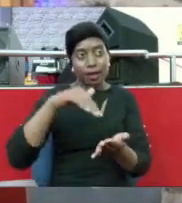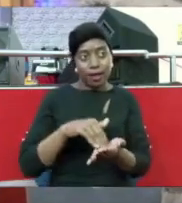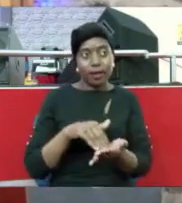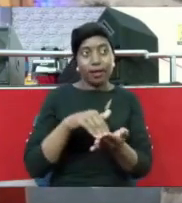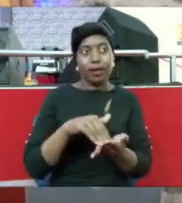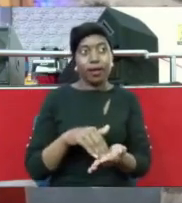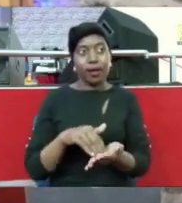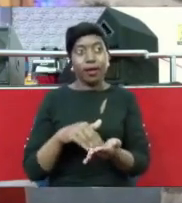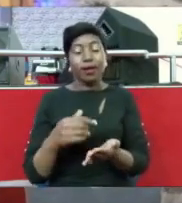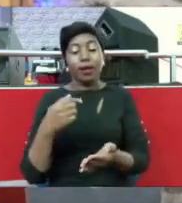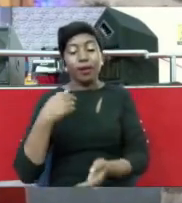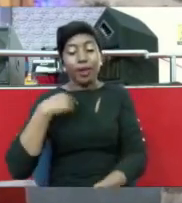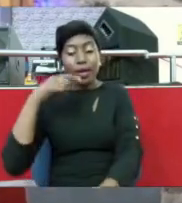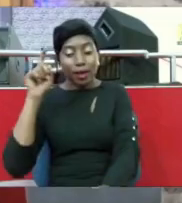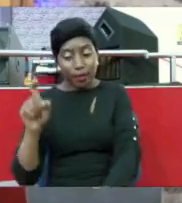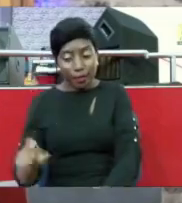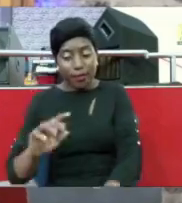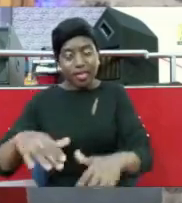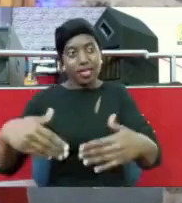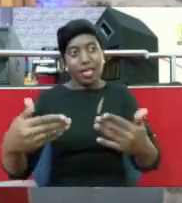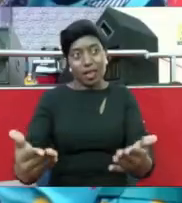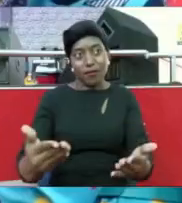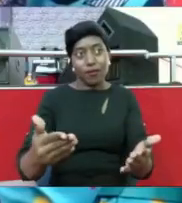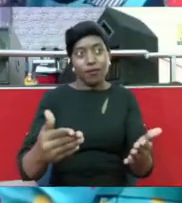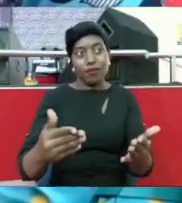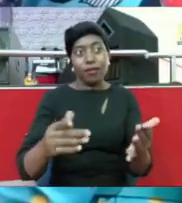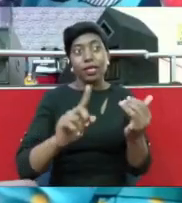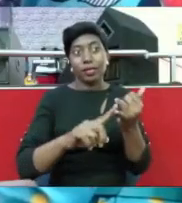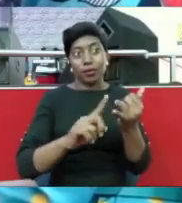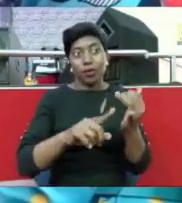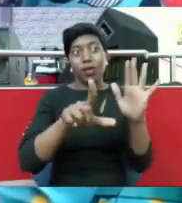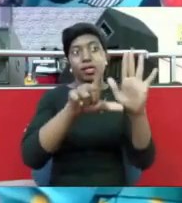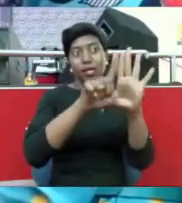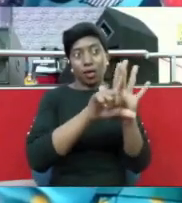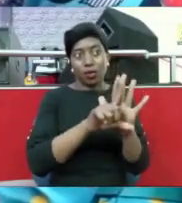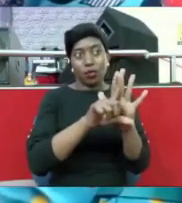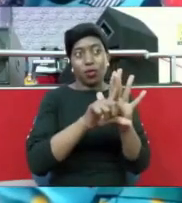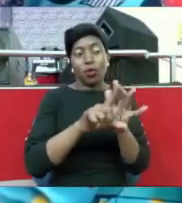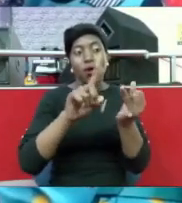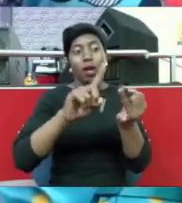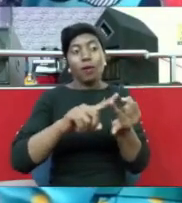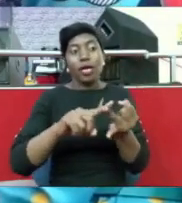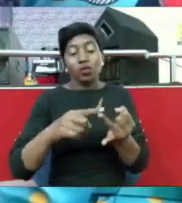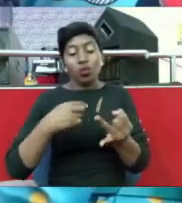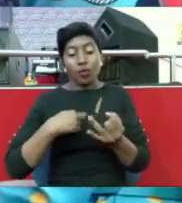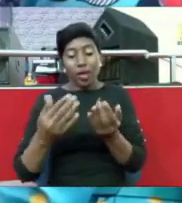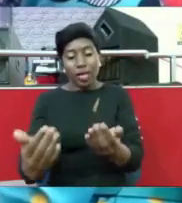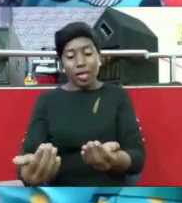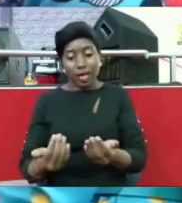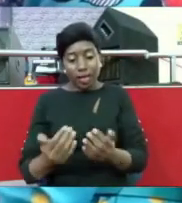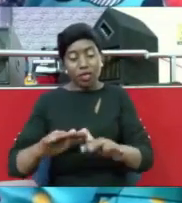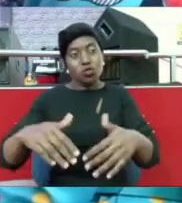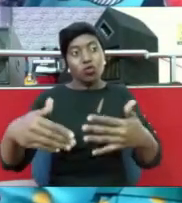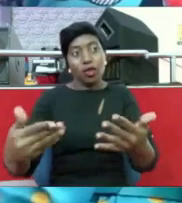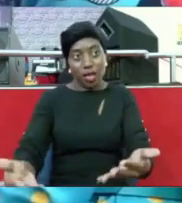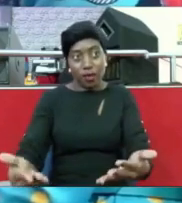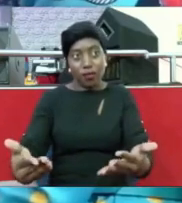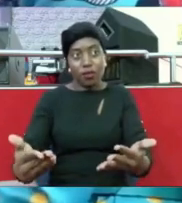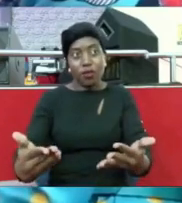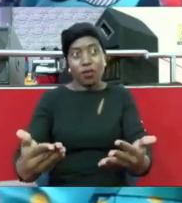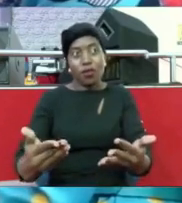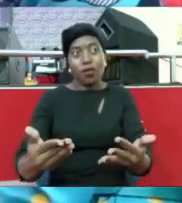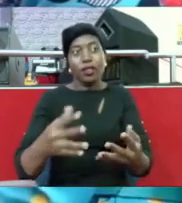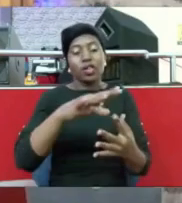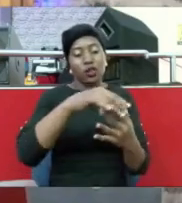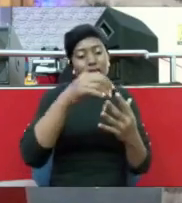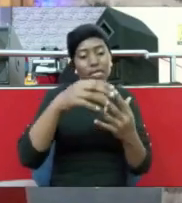to. Lazima nitoe. That's law. Hiyo ni sheria. I need to. Nahitaji kutoa. There is an obligation. Hiyo kuna